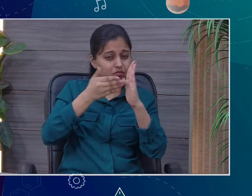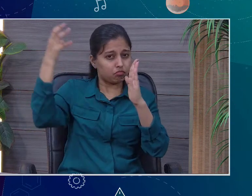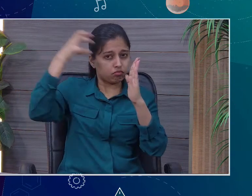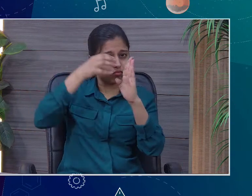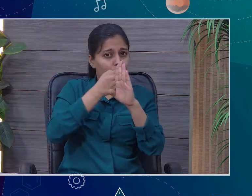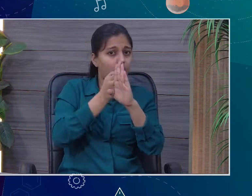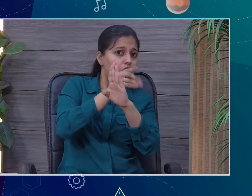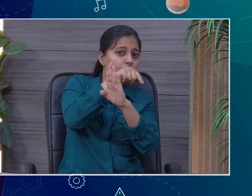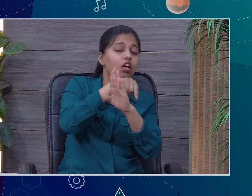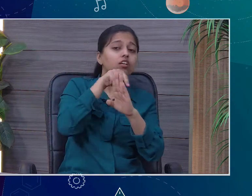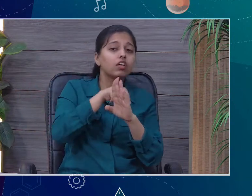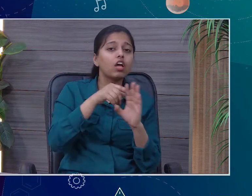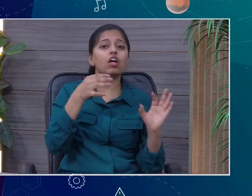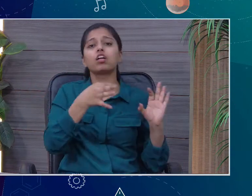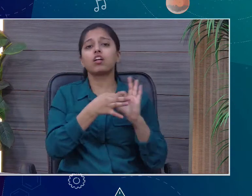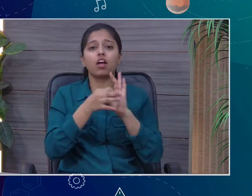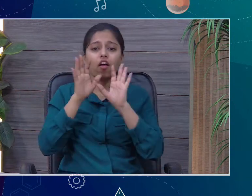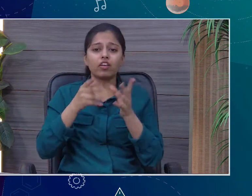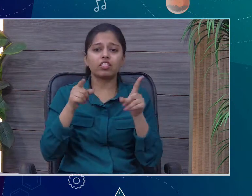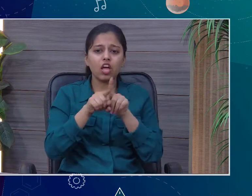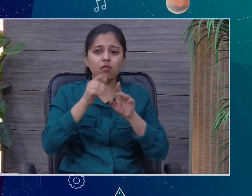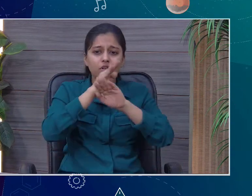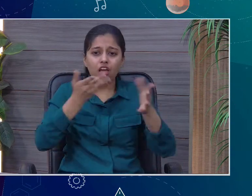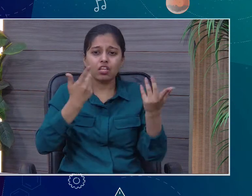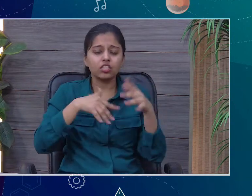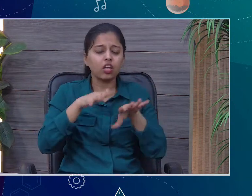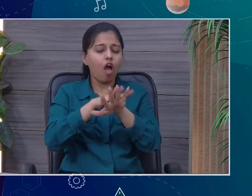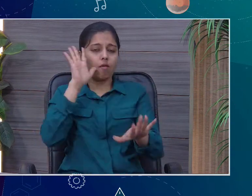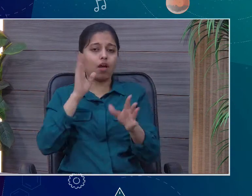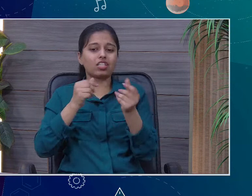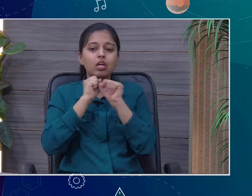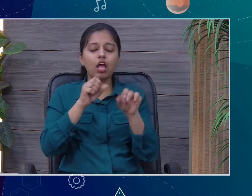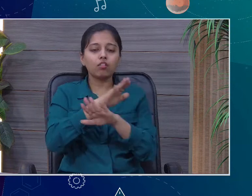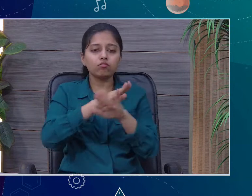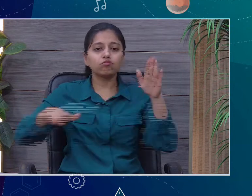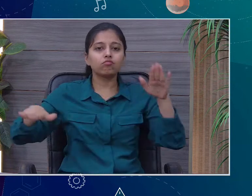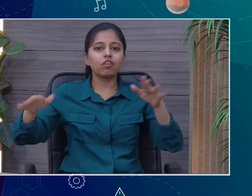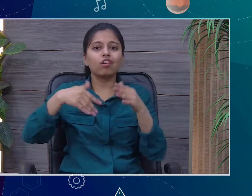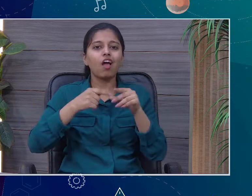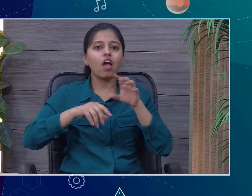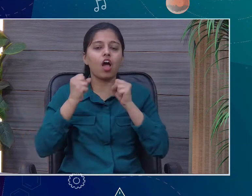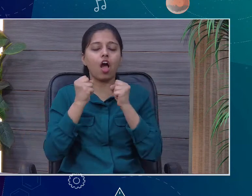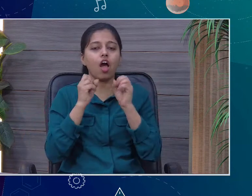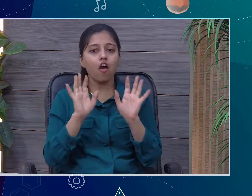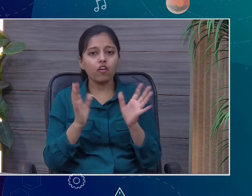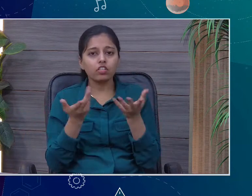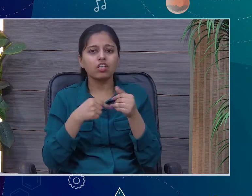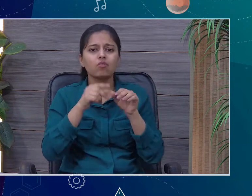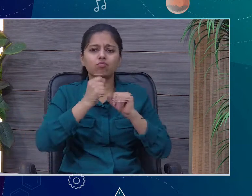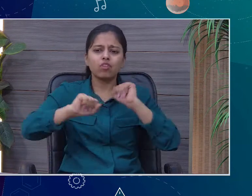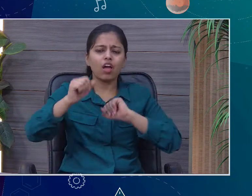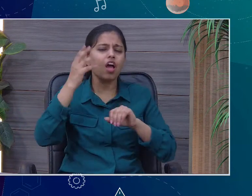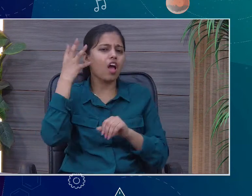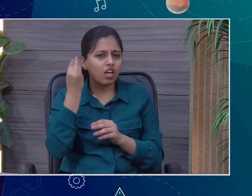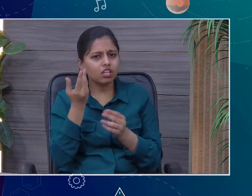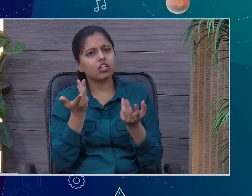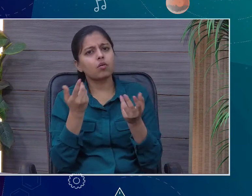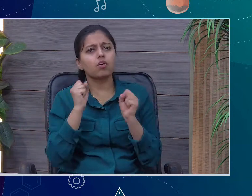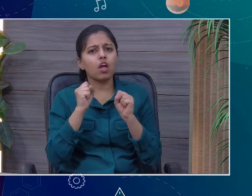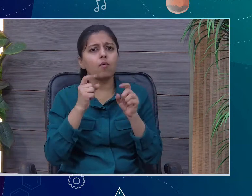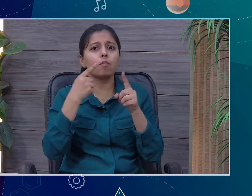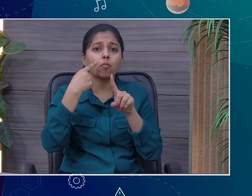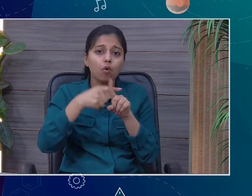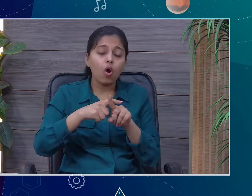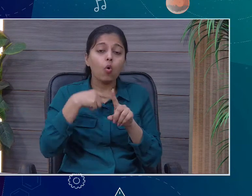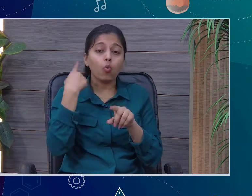abstract concept, and children find it difficult. It is difficult for the normal children as well as the children